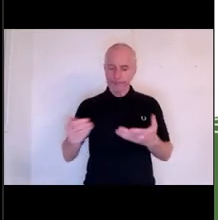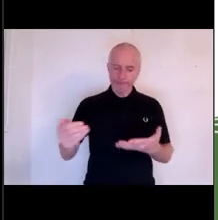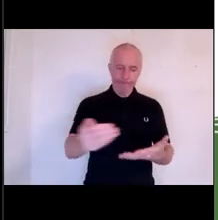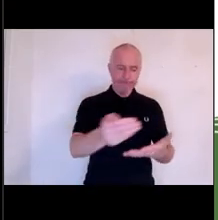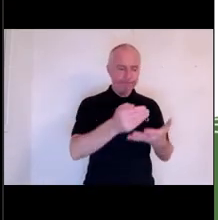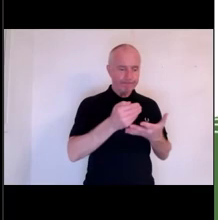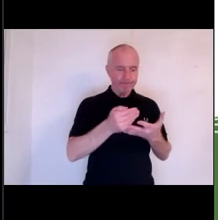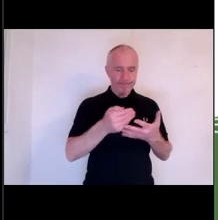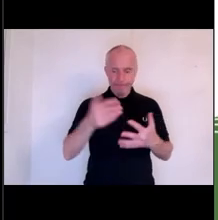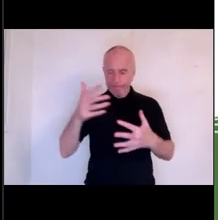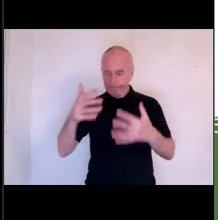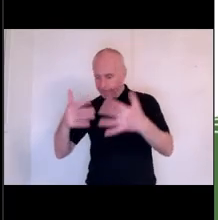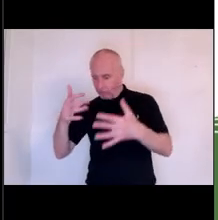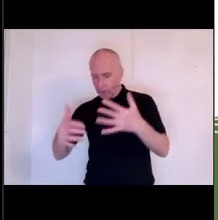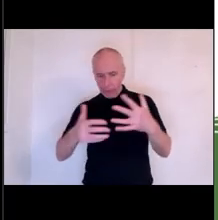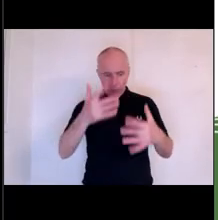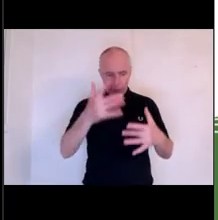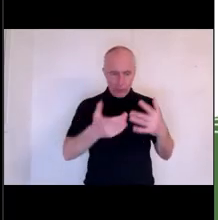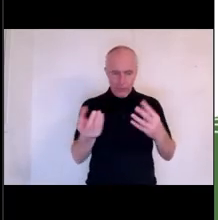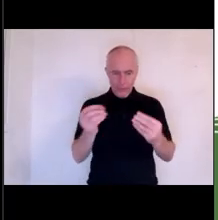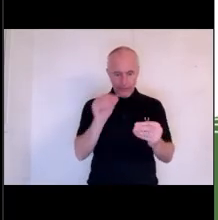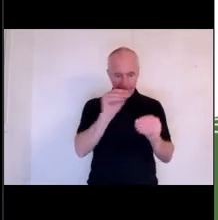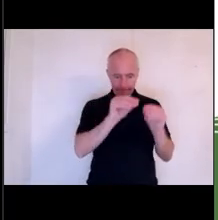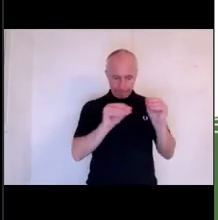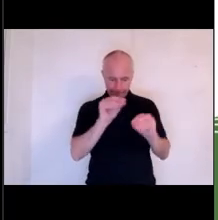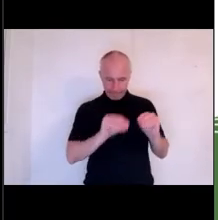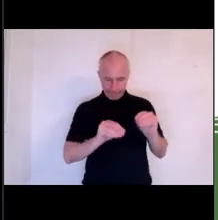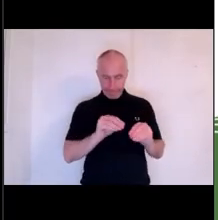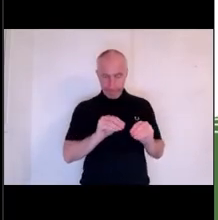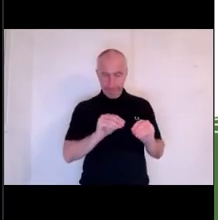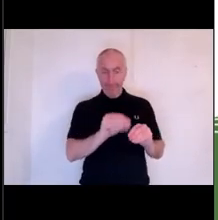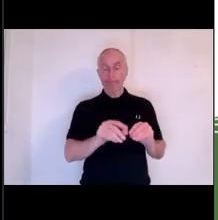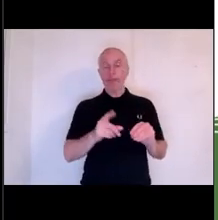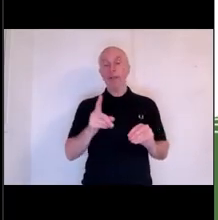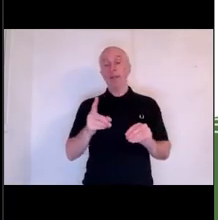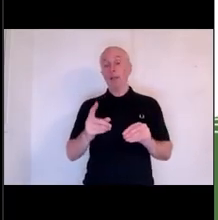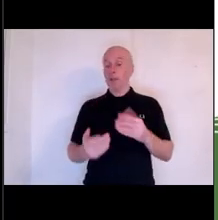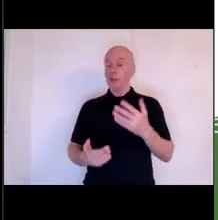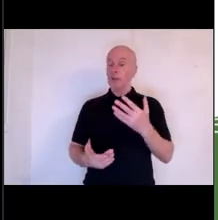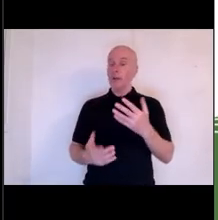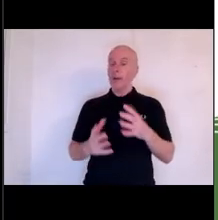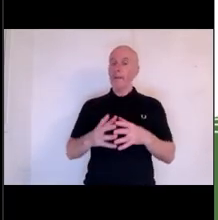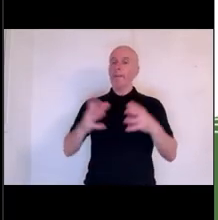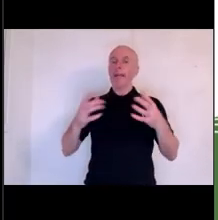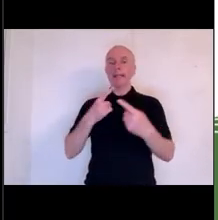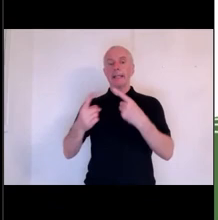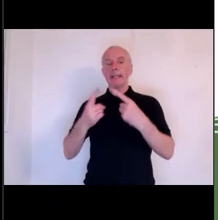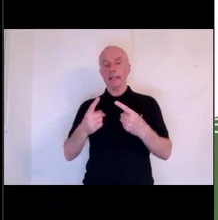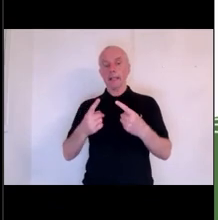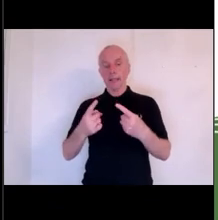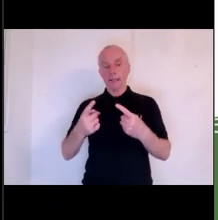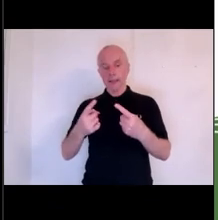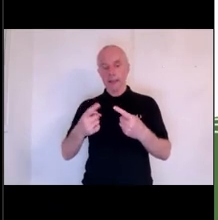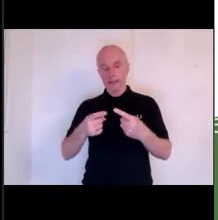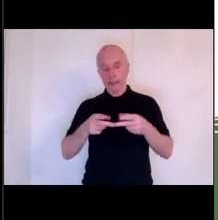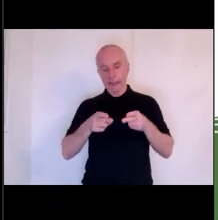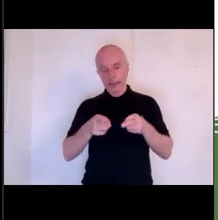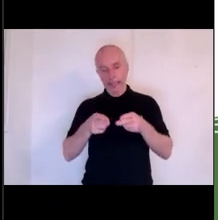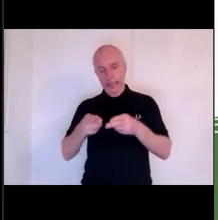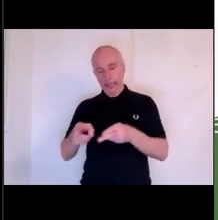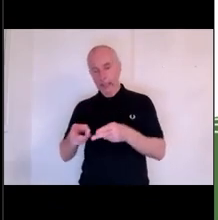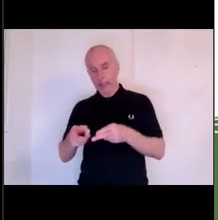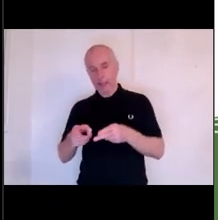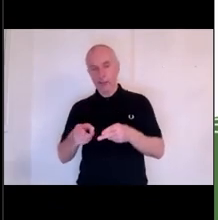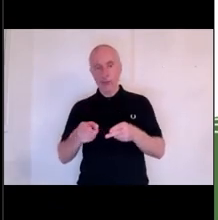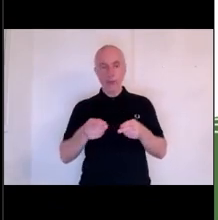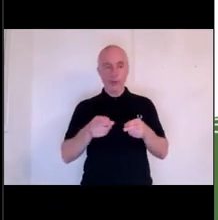can start looking at applying some of those big data techniques to our complex nuclear data set. And this